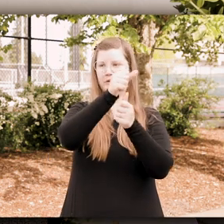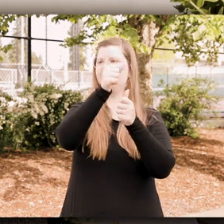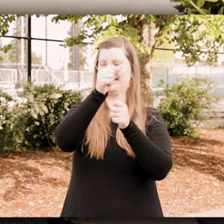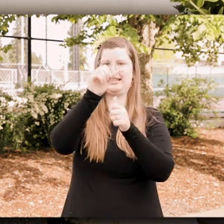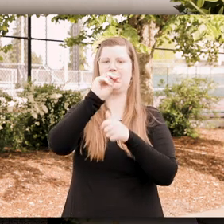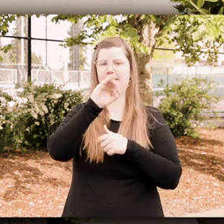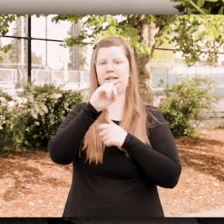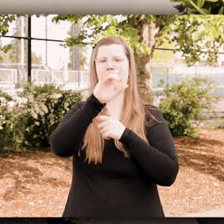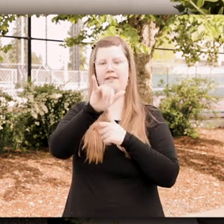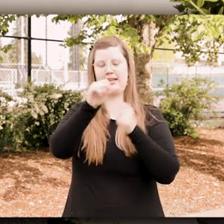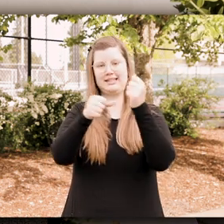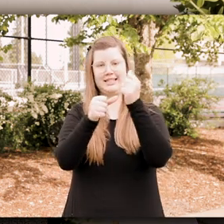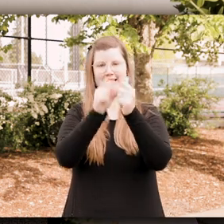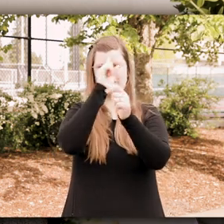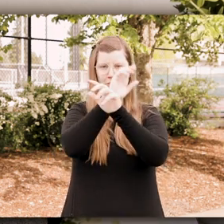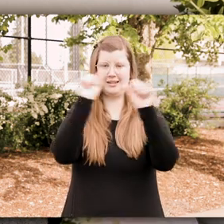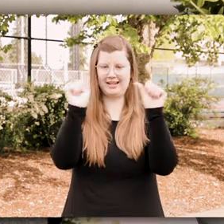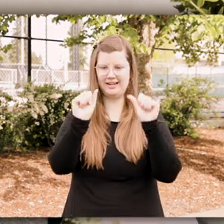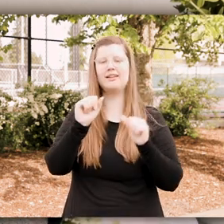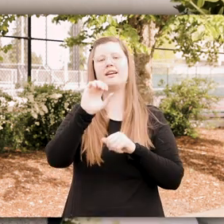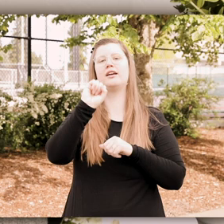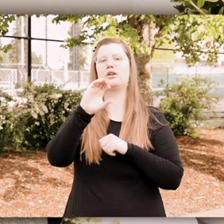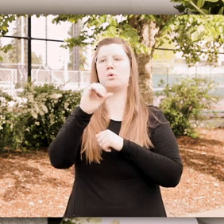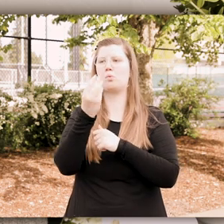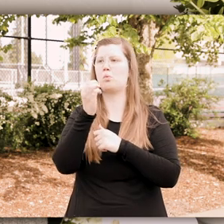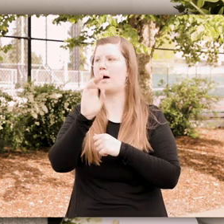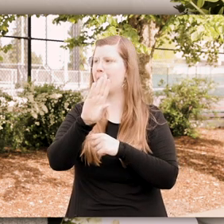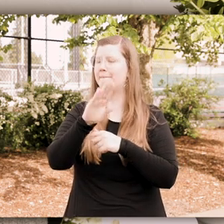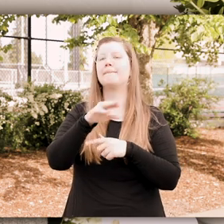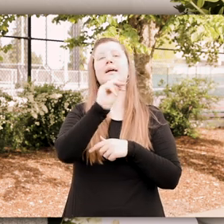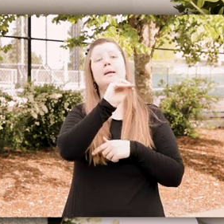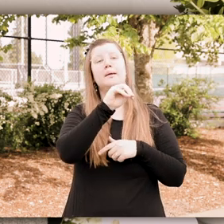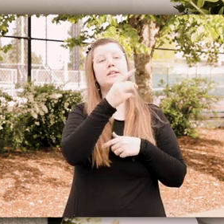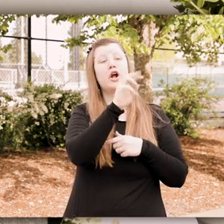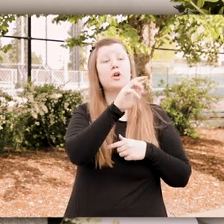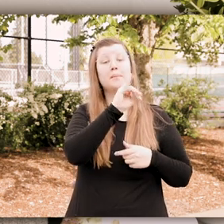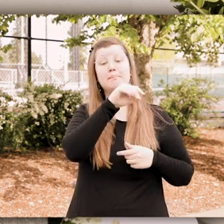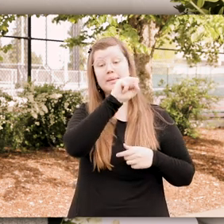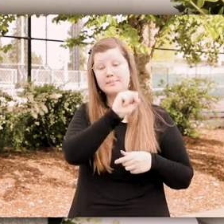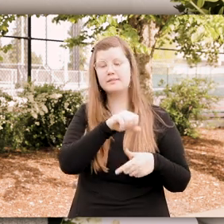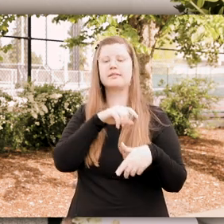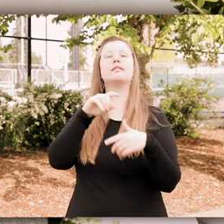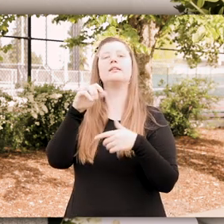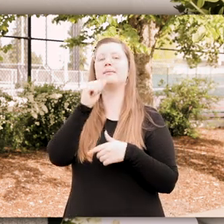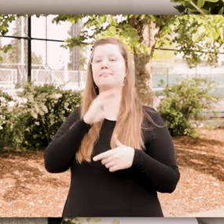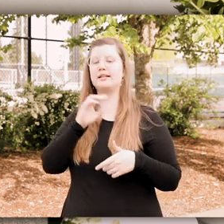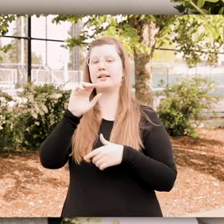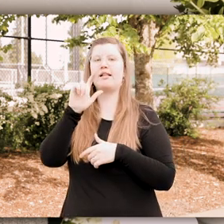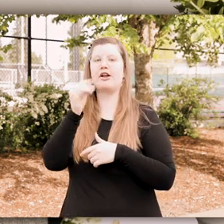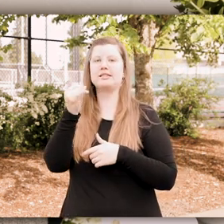Assistant Superintendent Schwab, Dr. Mims, Ms. Larson, Mr. Goodsguy, parents, guests, and our graduating